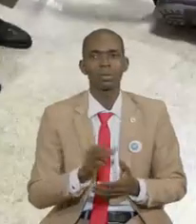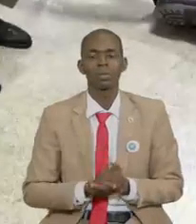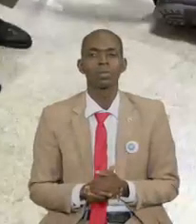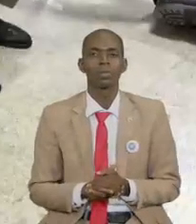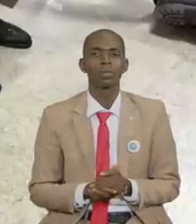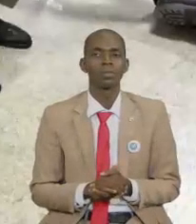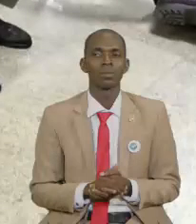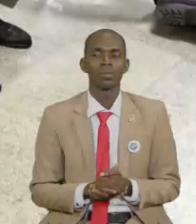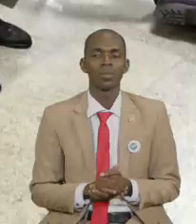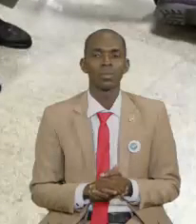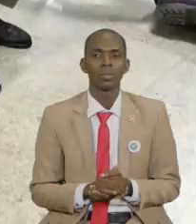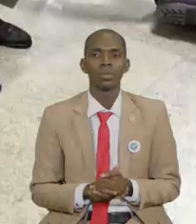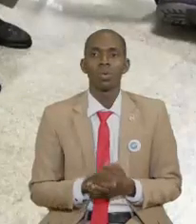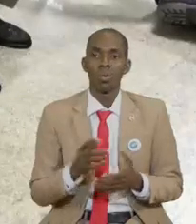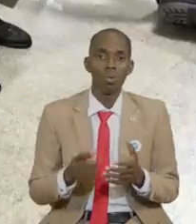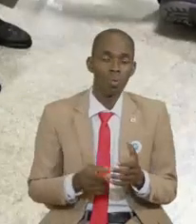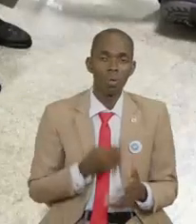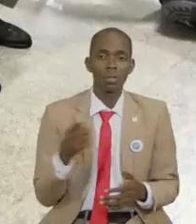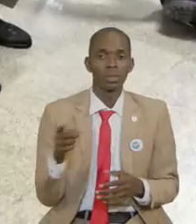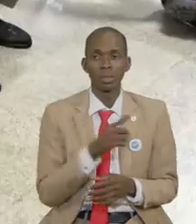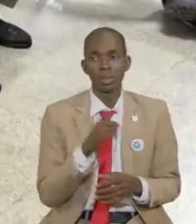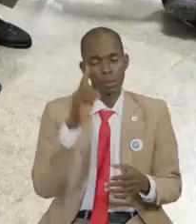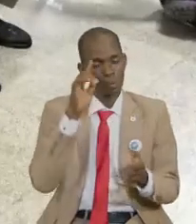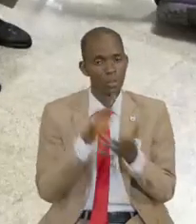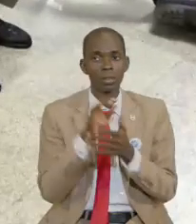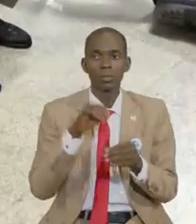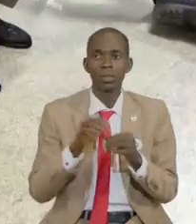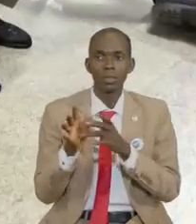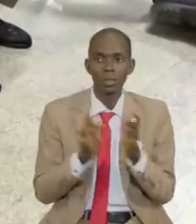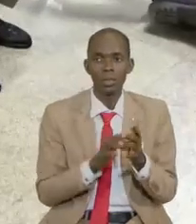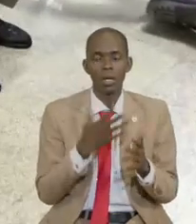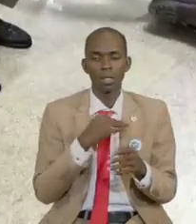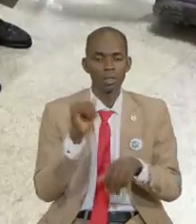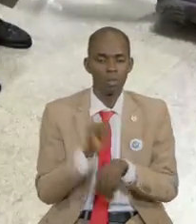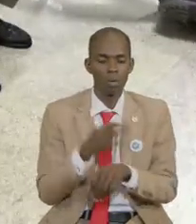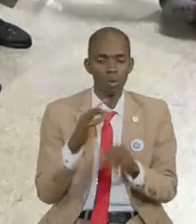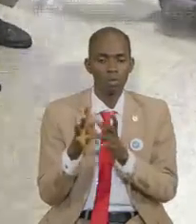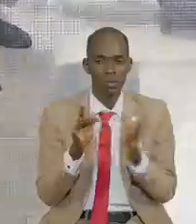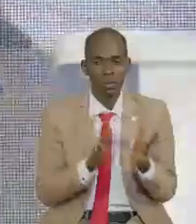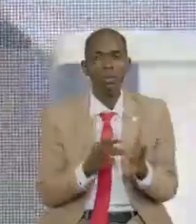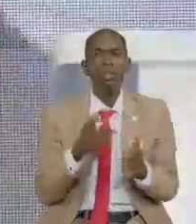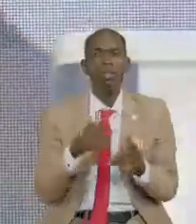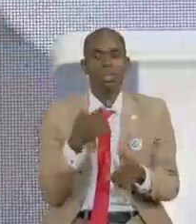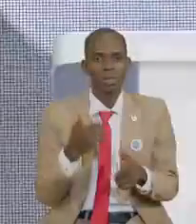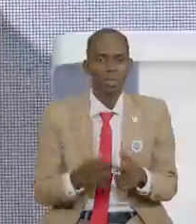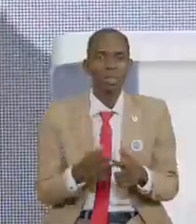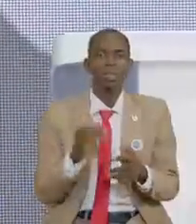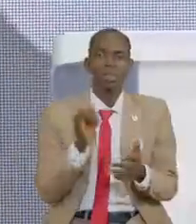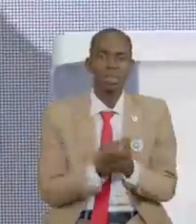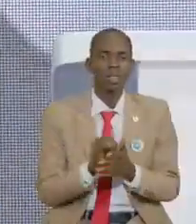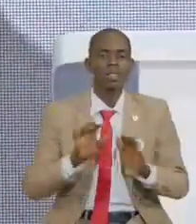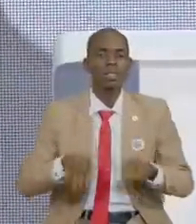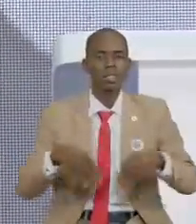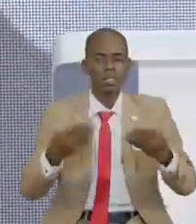Once they believe in Jesus and the works of Jesus, they will do, that gives you the greatest joy of